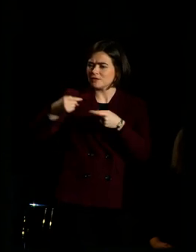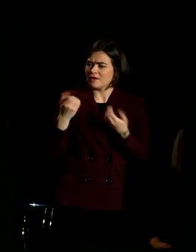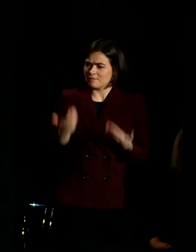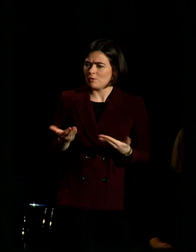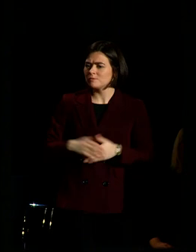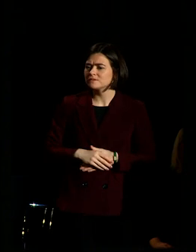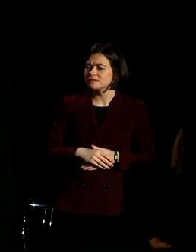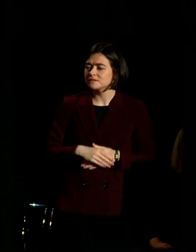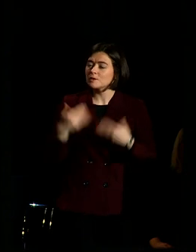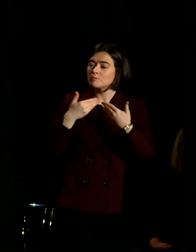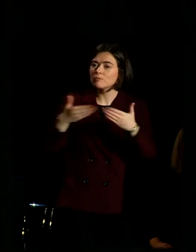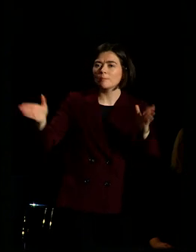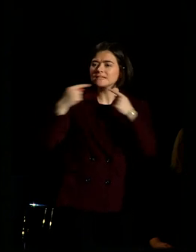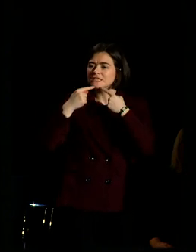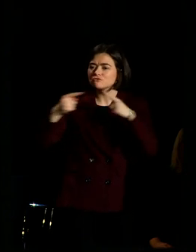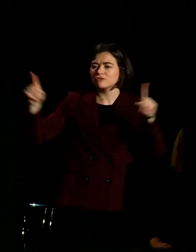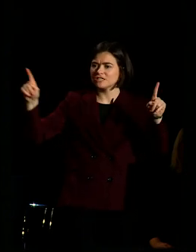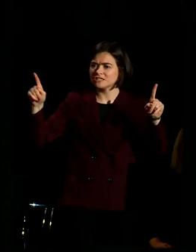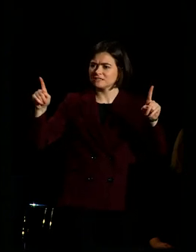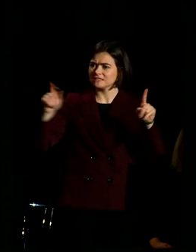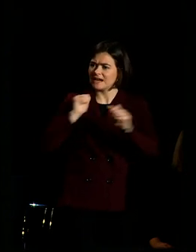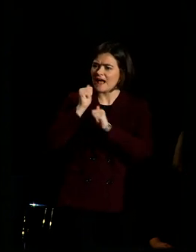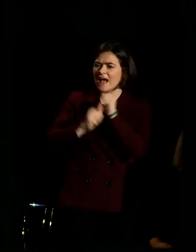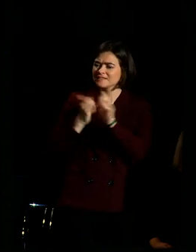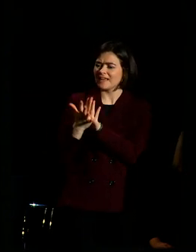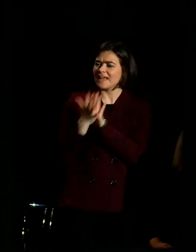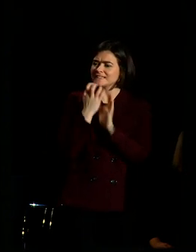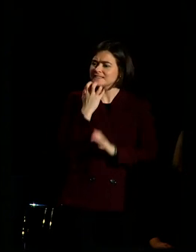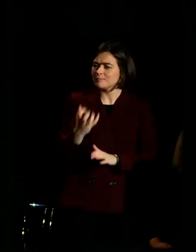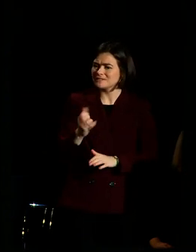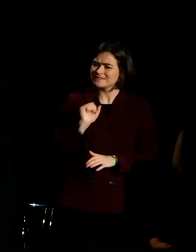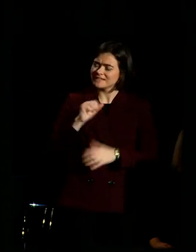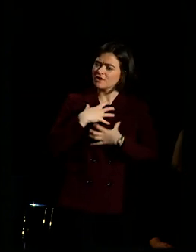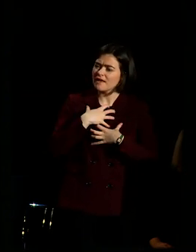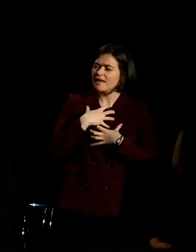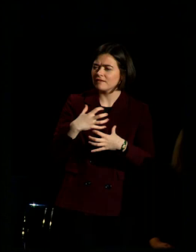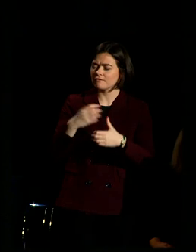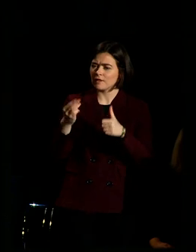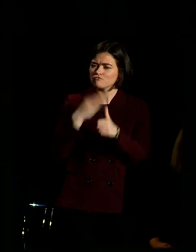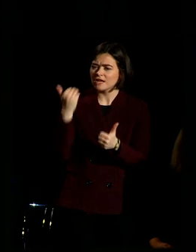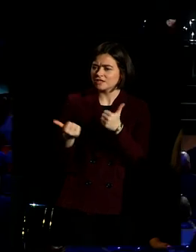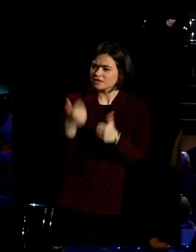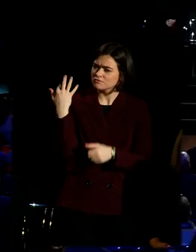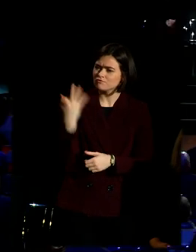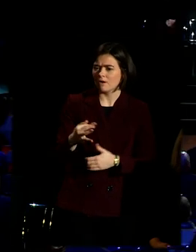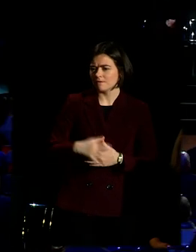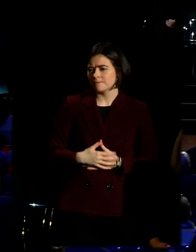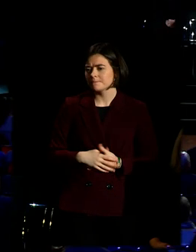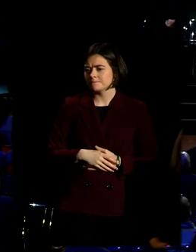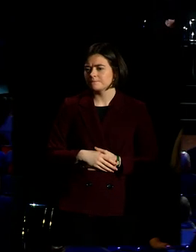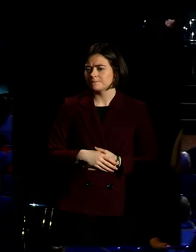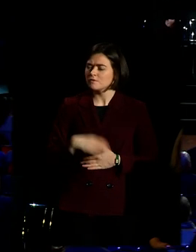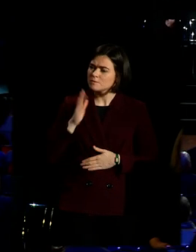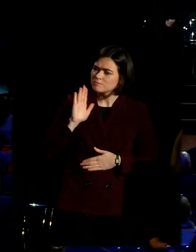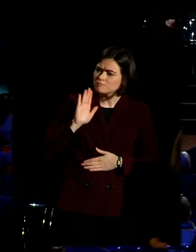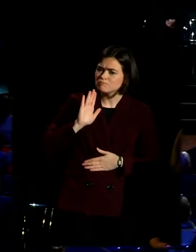Public declarations and acts of anti-Semitism are still hateful, prejudiced, and wrong. They